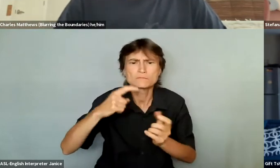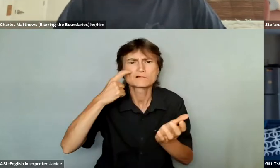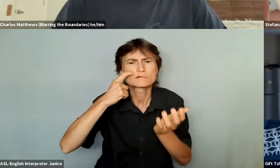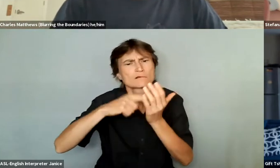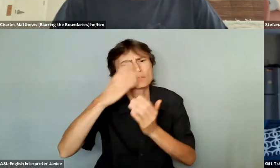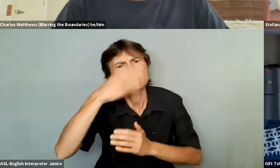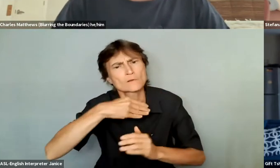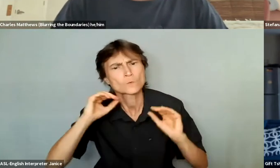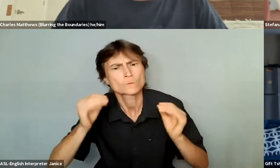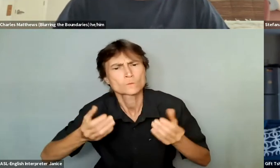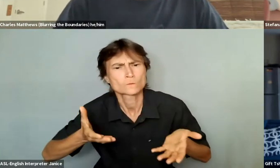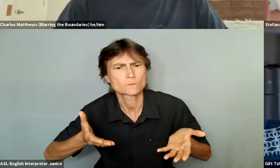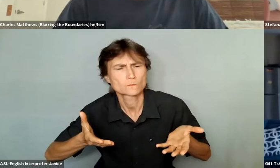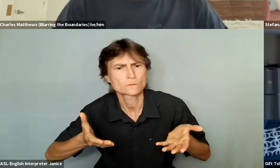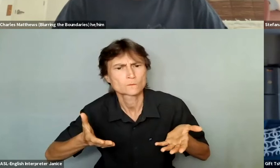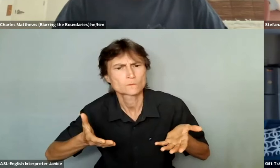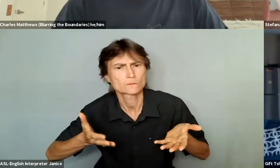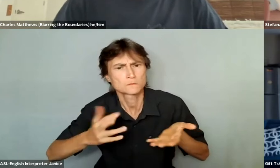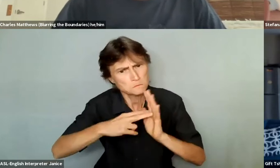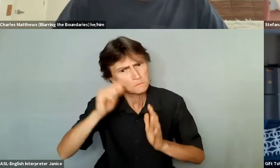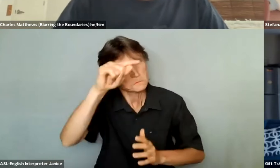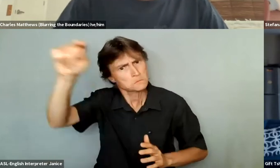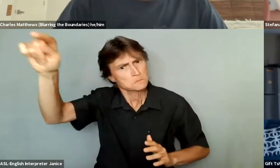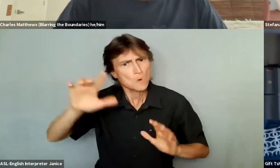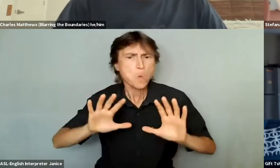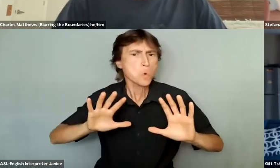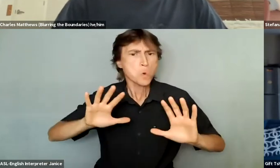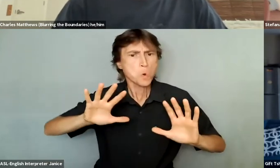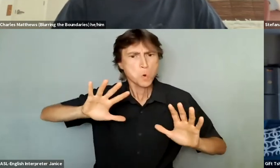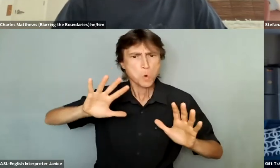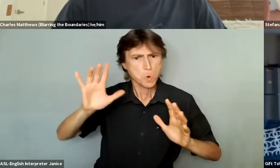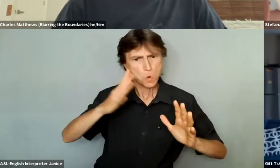as a kind of a more acceptable version, a polished version.